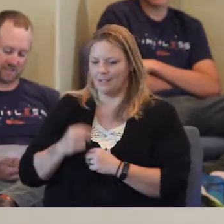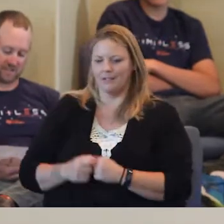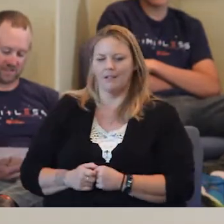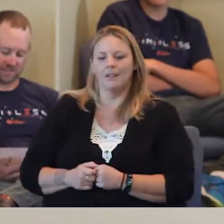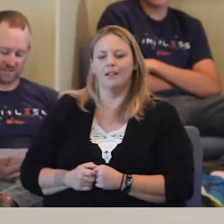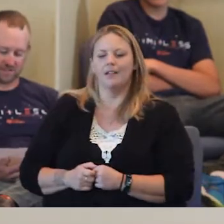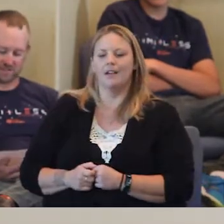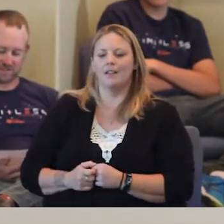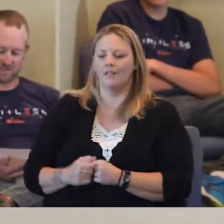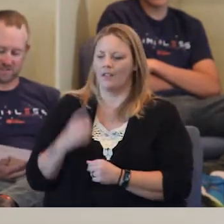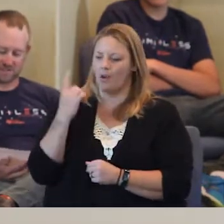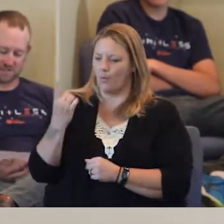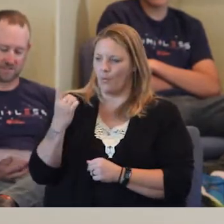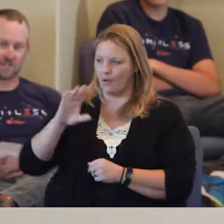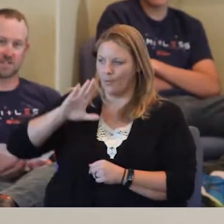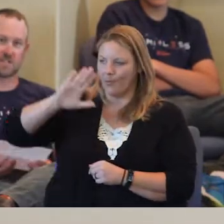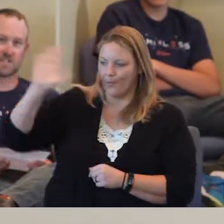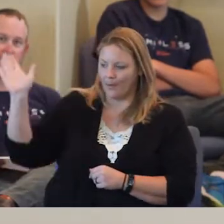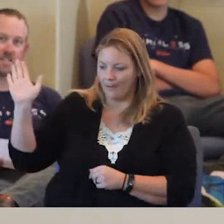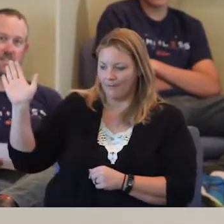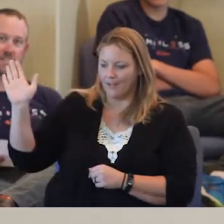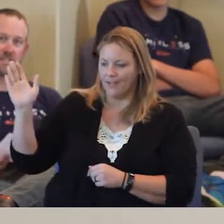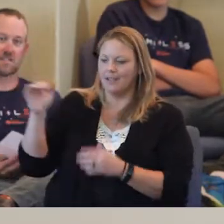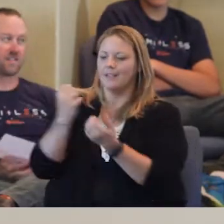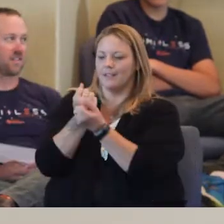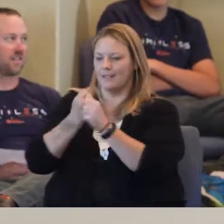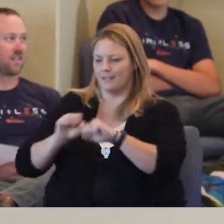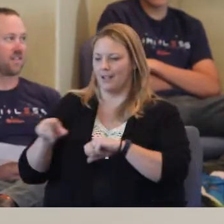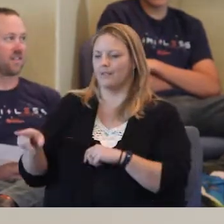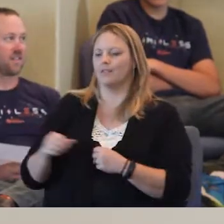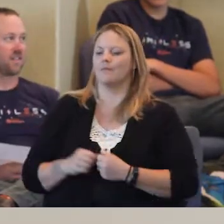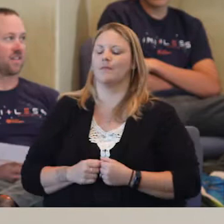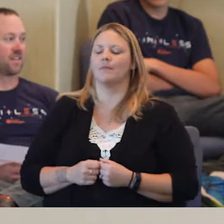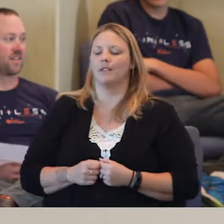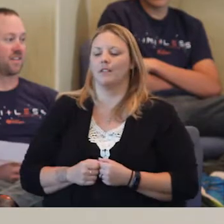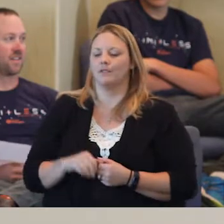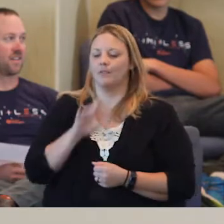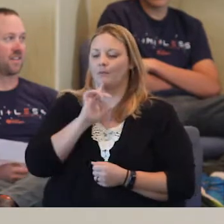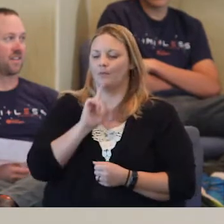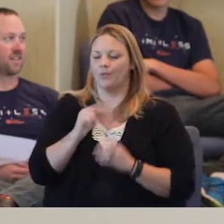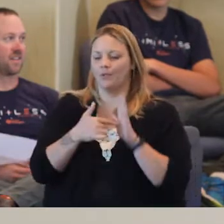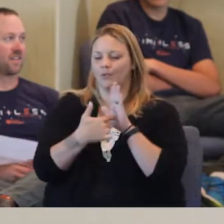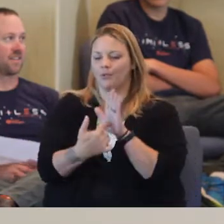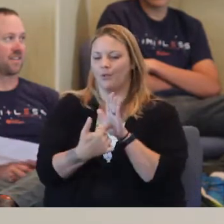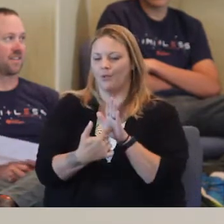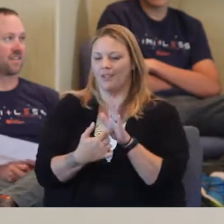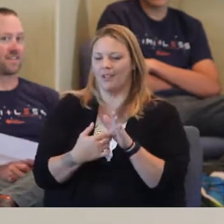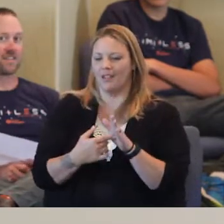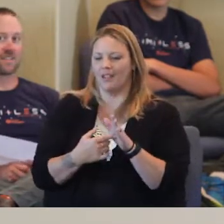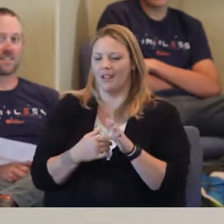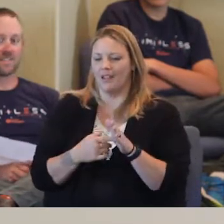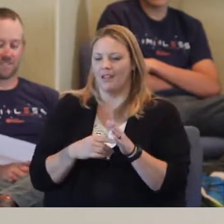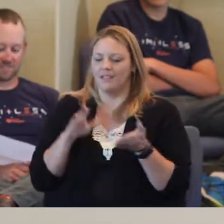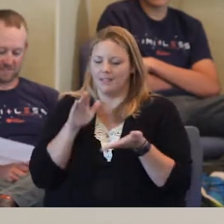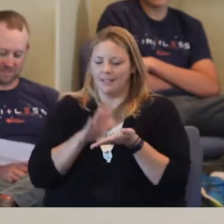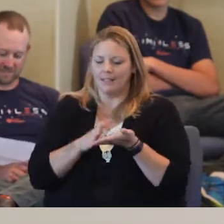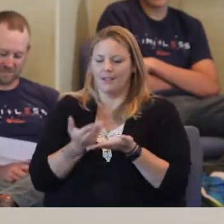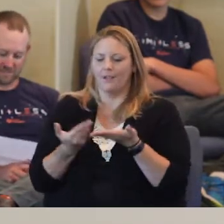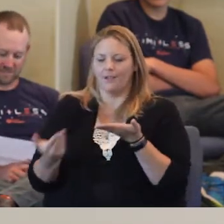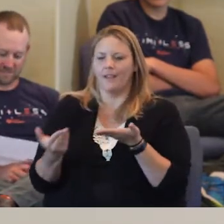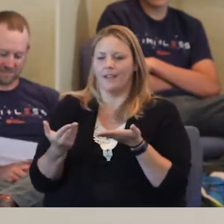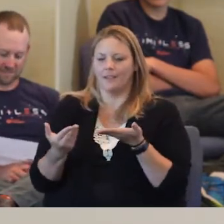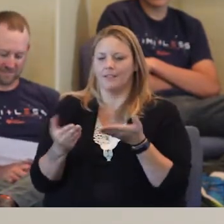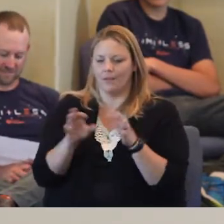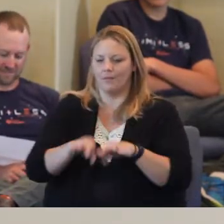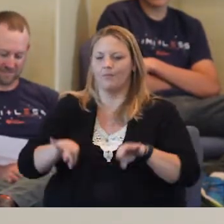to end his life. And that one wave just saved him. So it really, really shows that the little things do